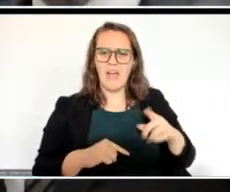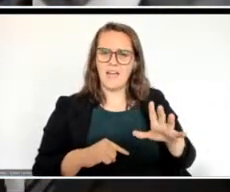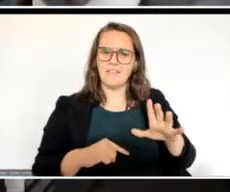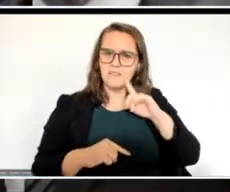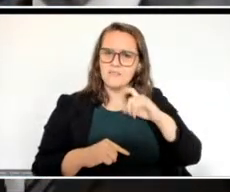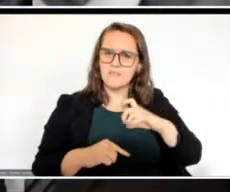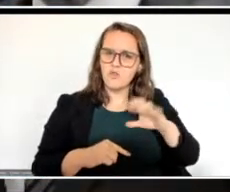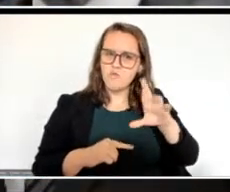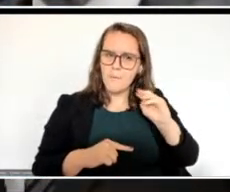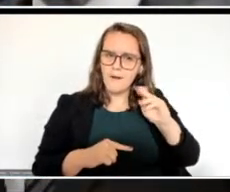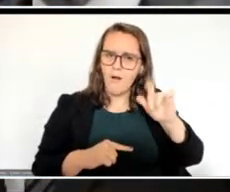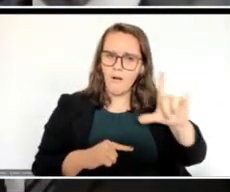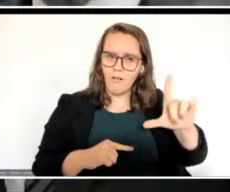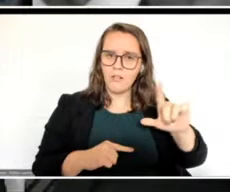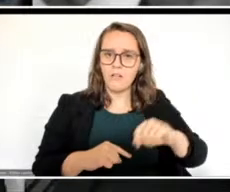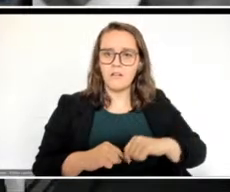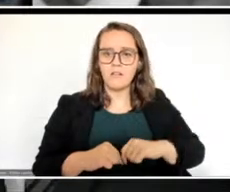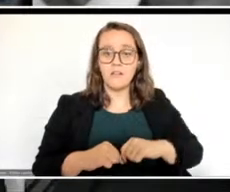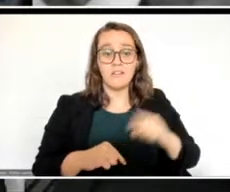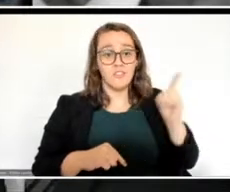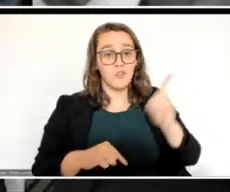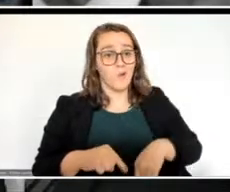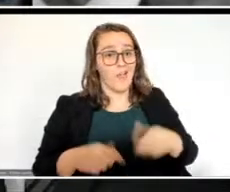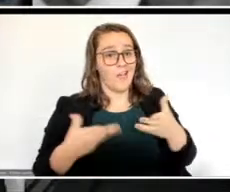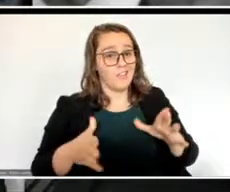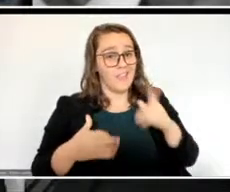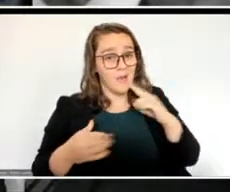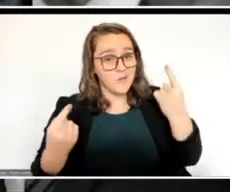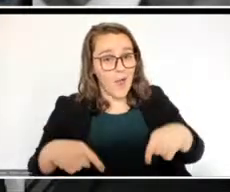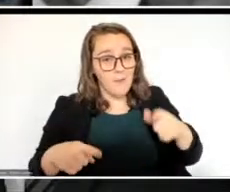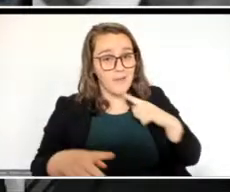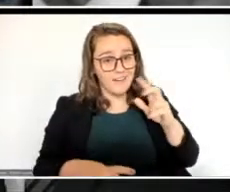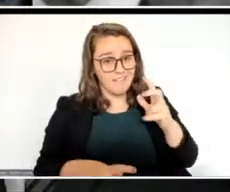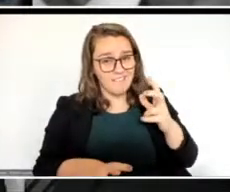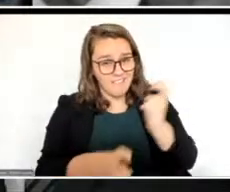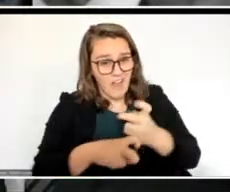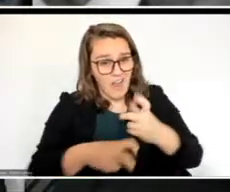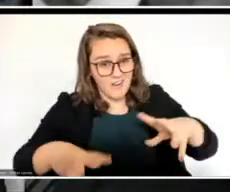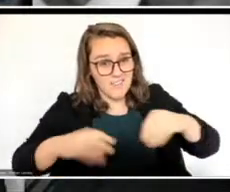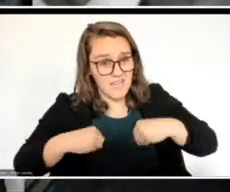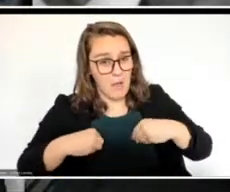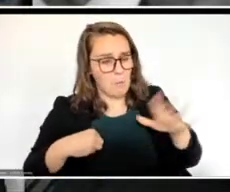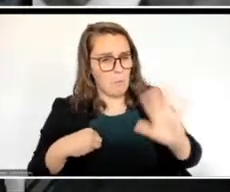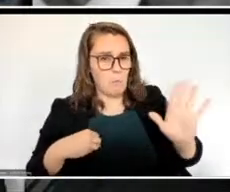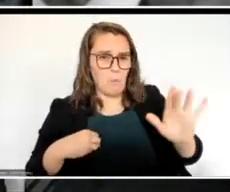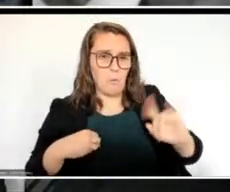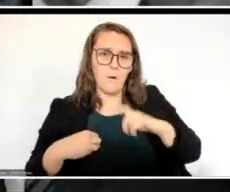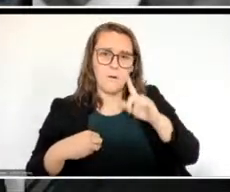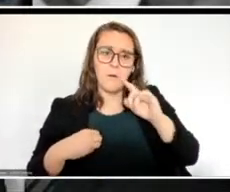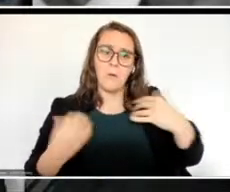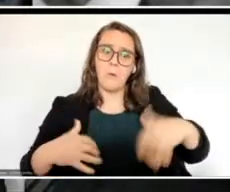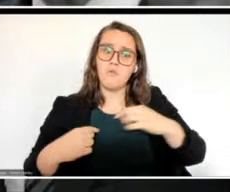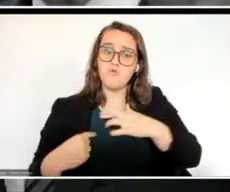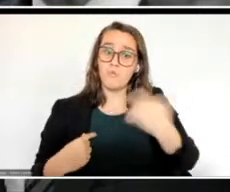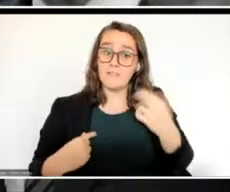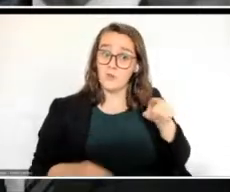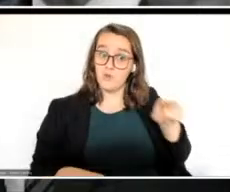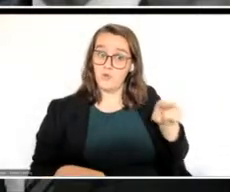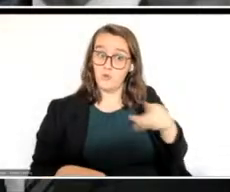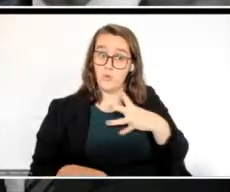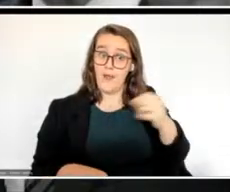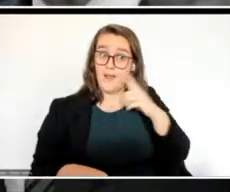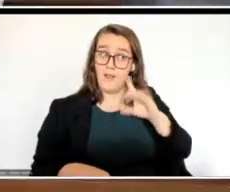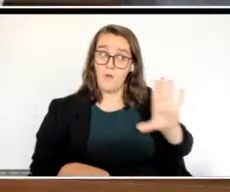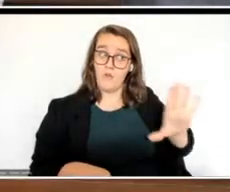That's a criminal offense. And you know, you can't let that happen. That's a big risk to you and to Ryan, your lawyer. That's a big